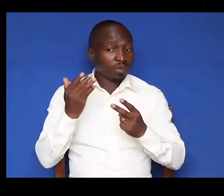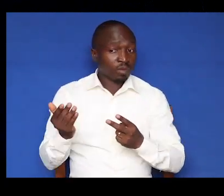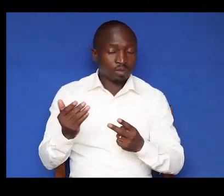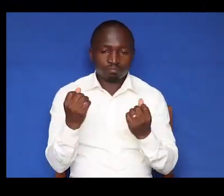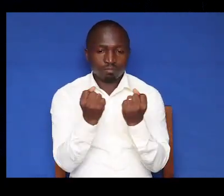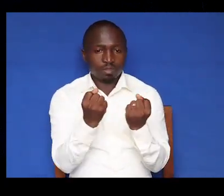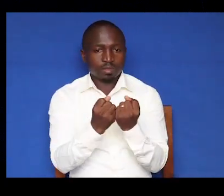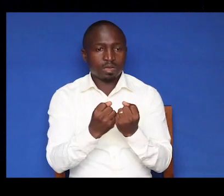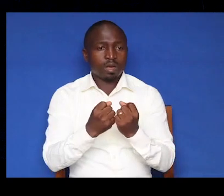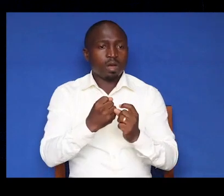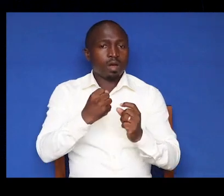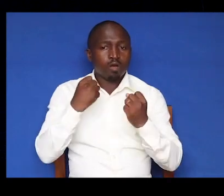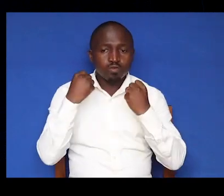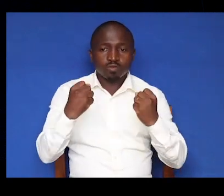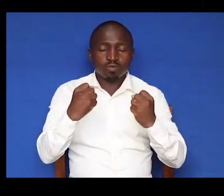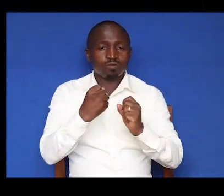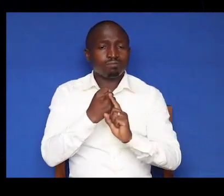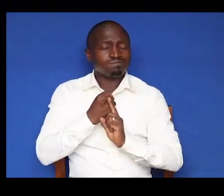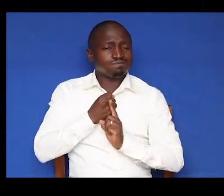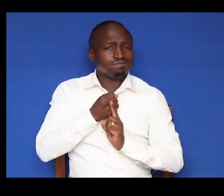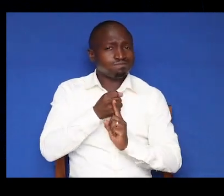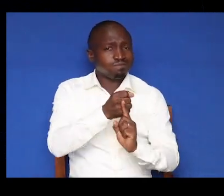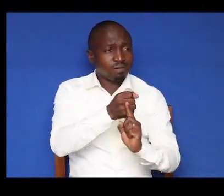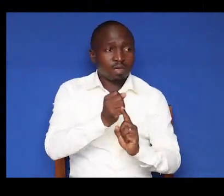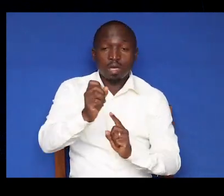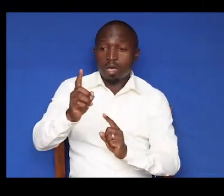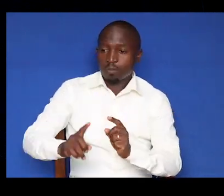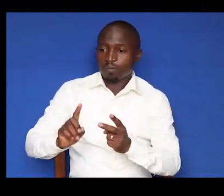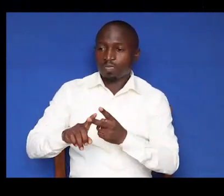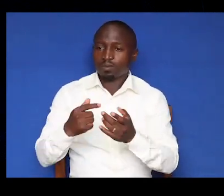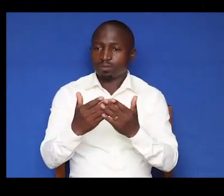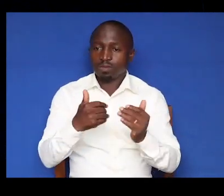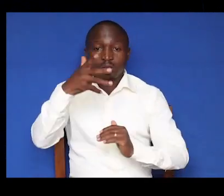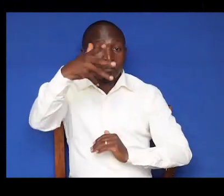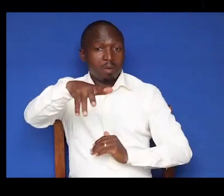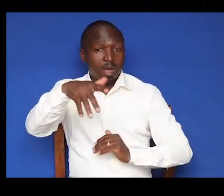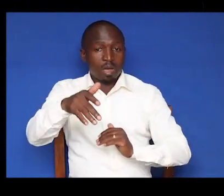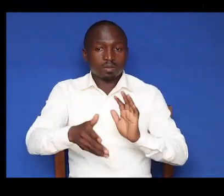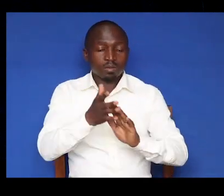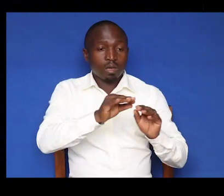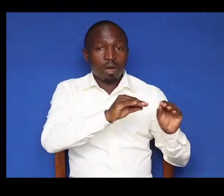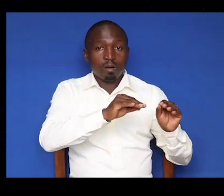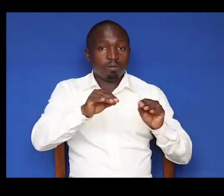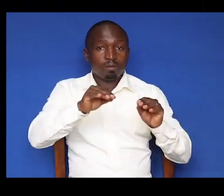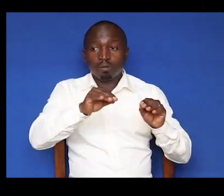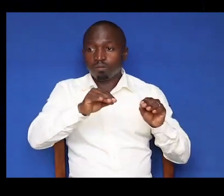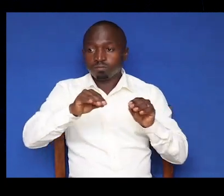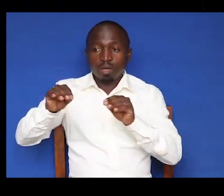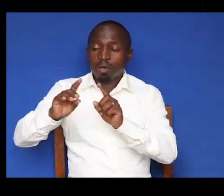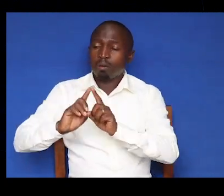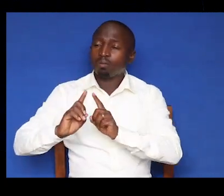generate powerful forces which set water masses to move over